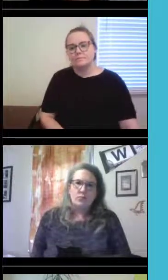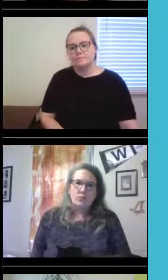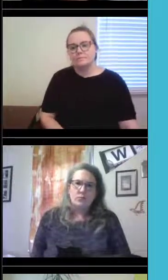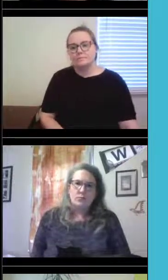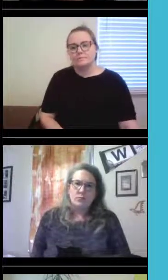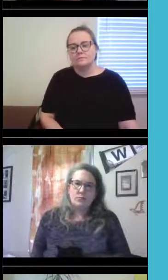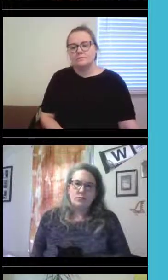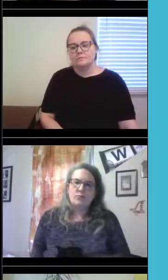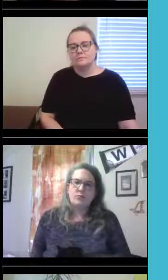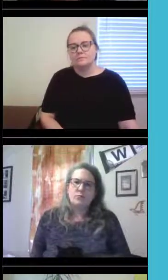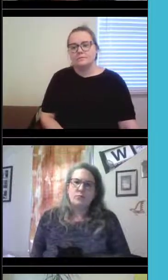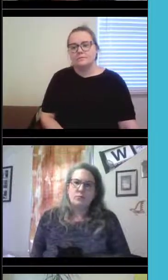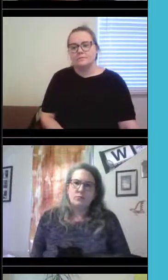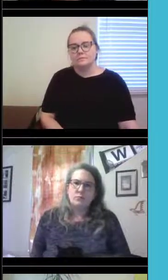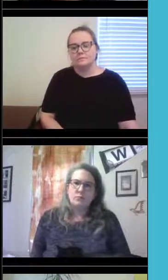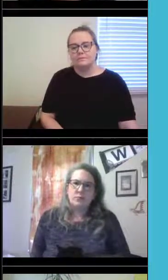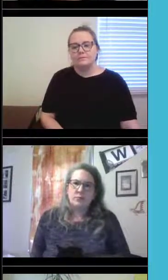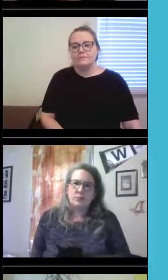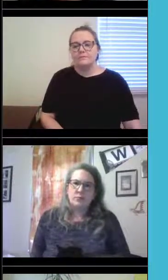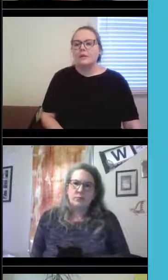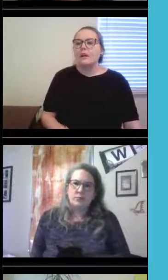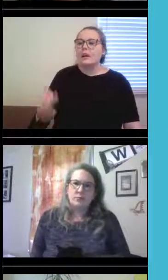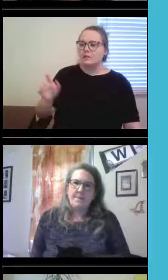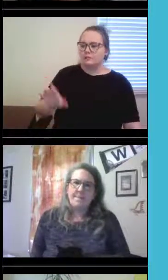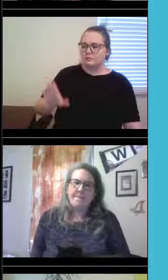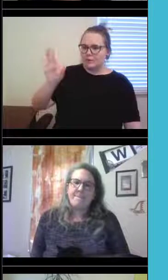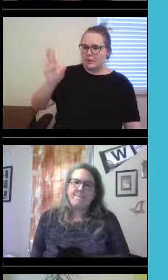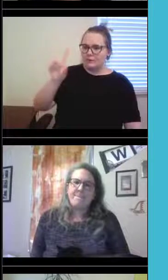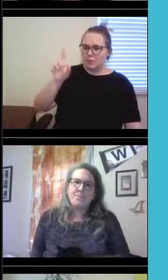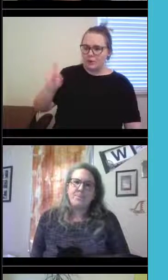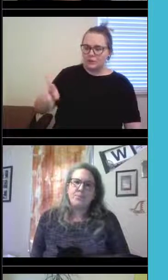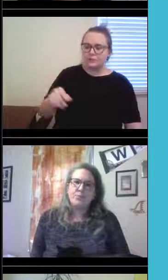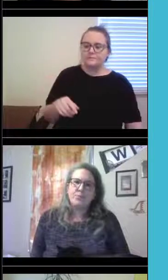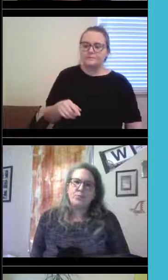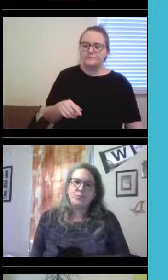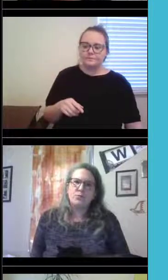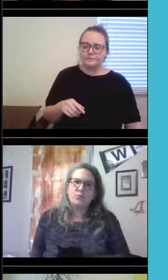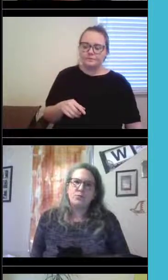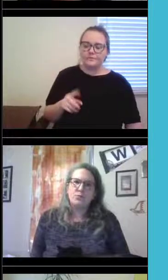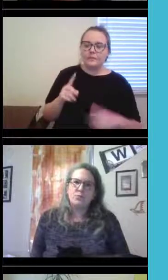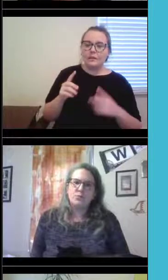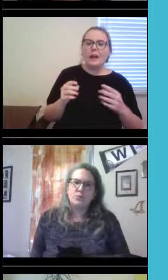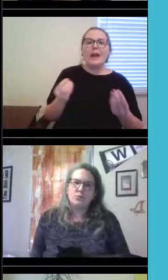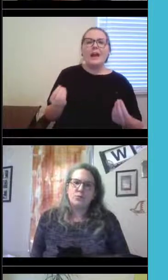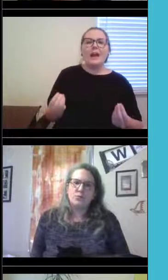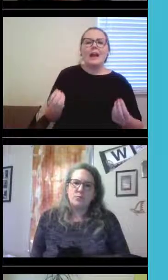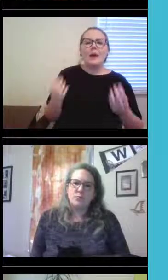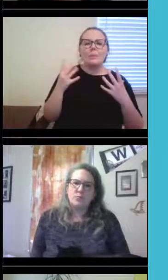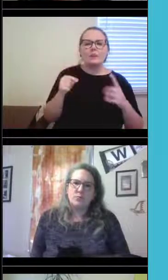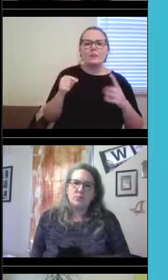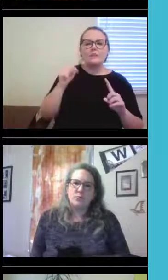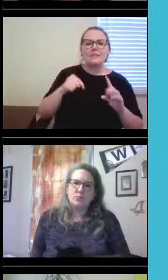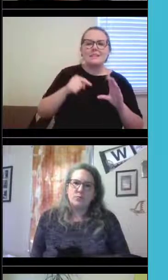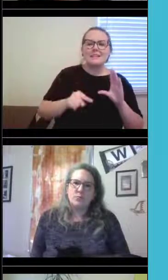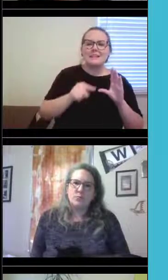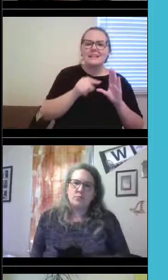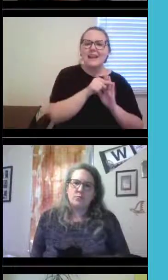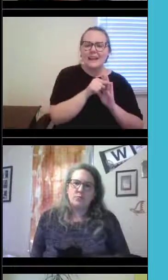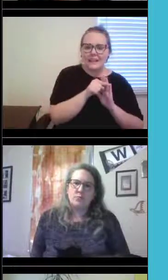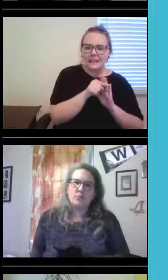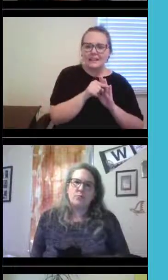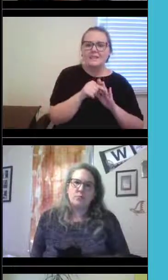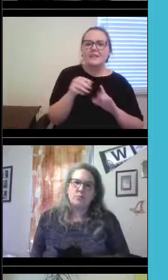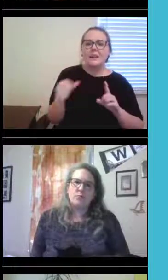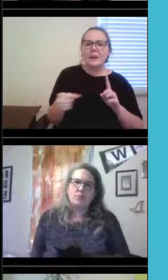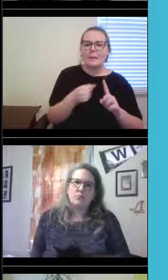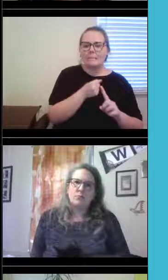Jayashri asked a question that I'm sure a lot of people were thinking about how much of this negative